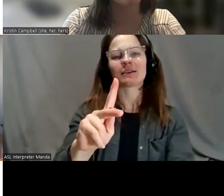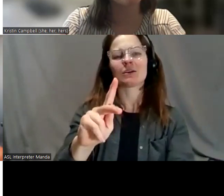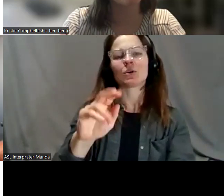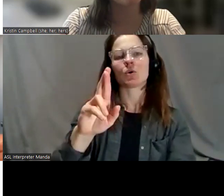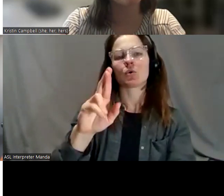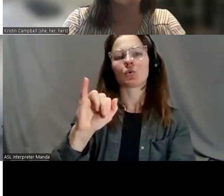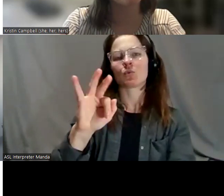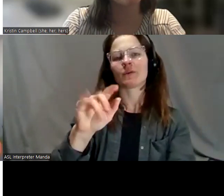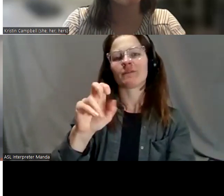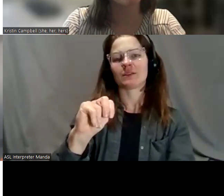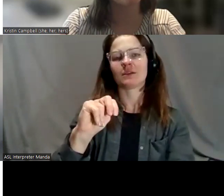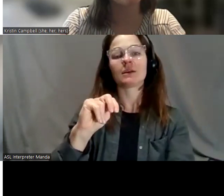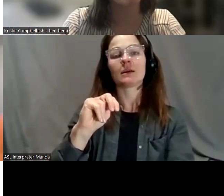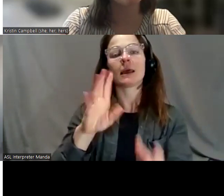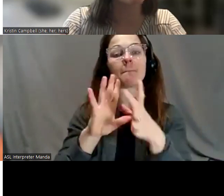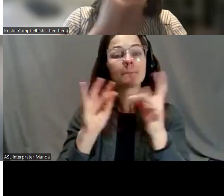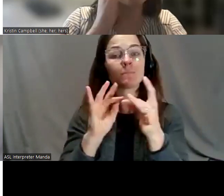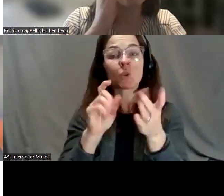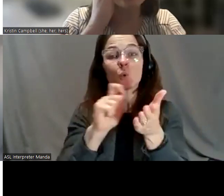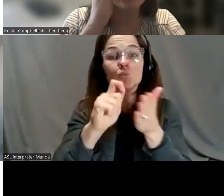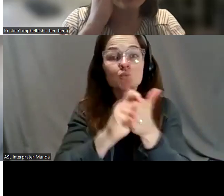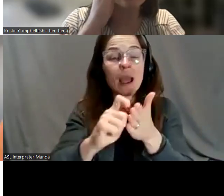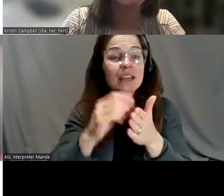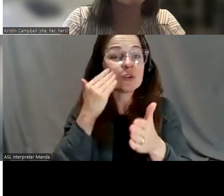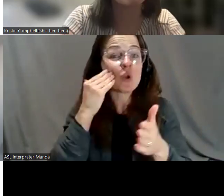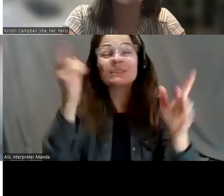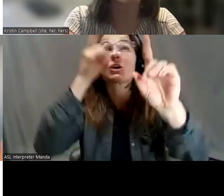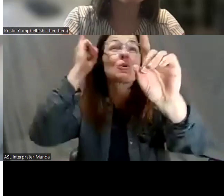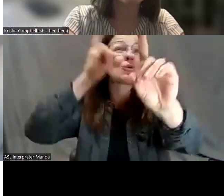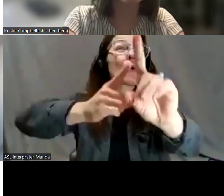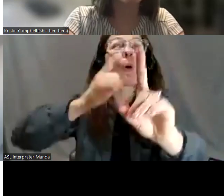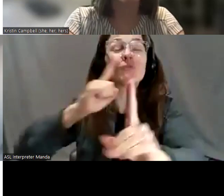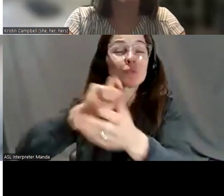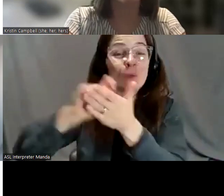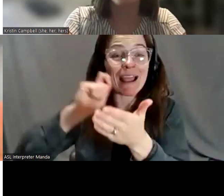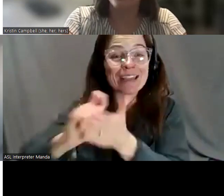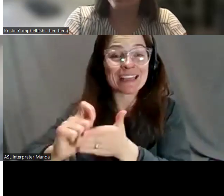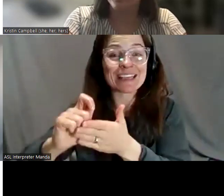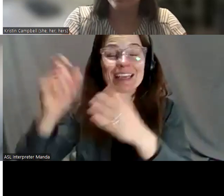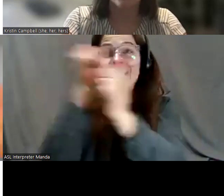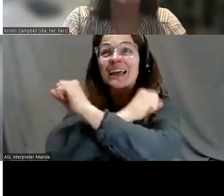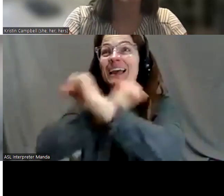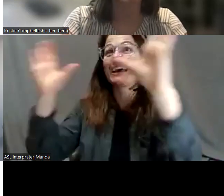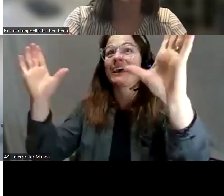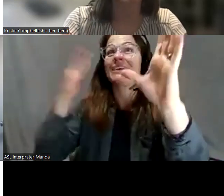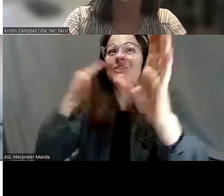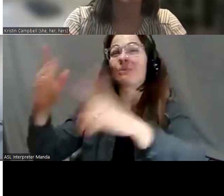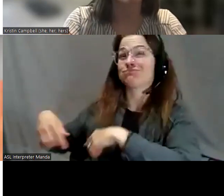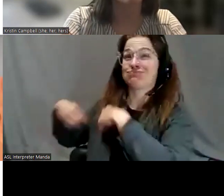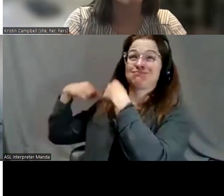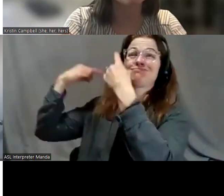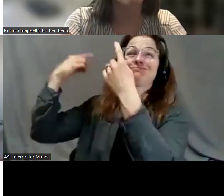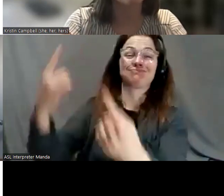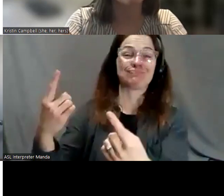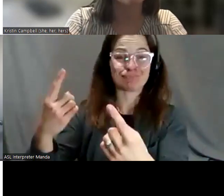that actually writing aspires, this is the aspiration of writing, this is what writing wants to do in its entire life. Since when it was little,